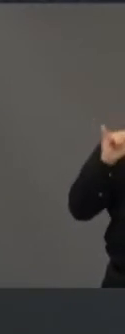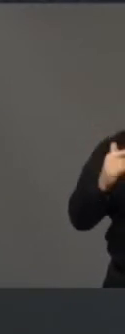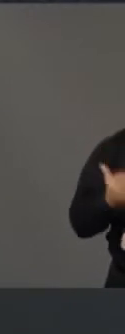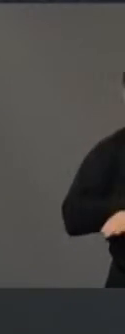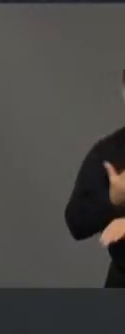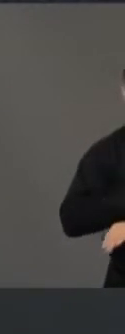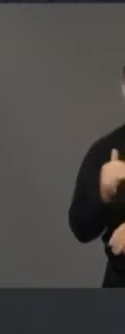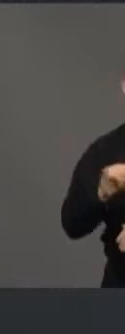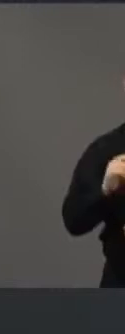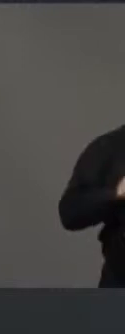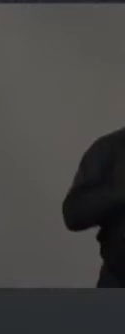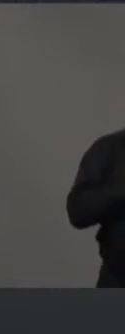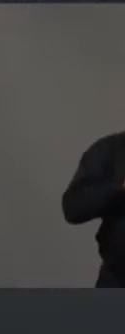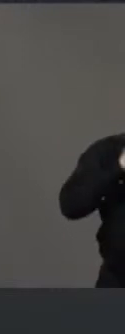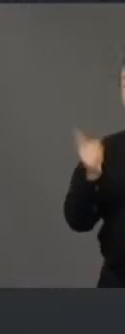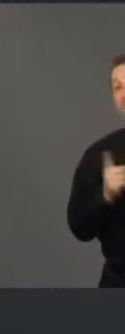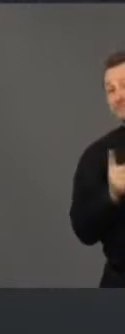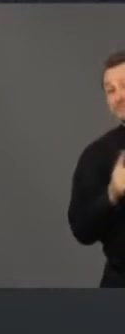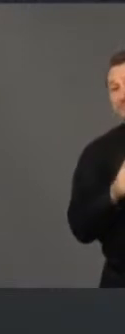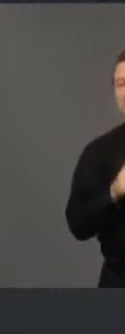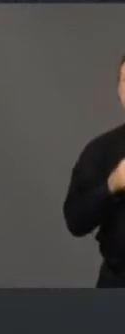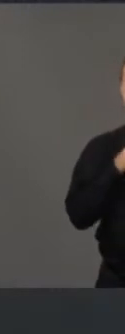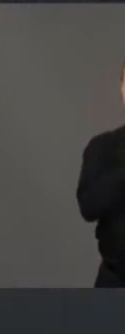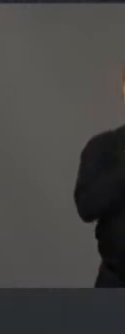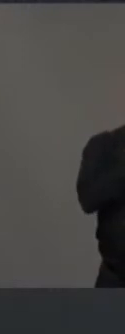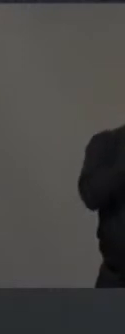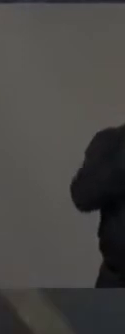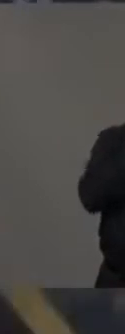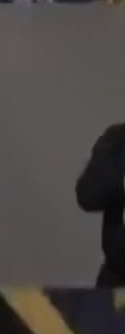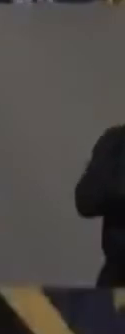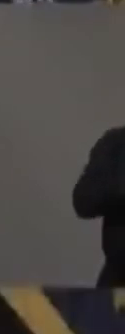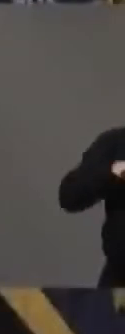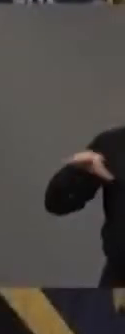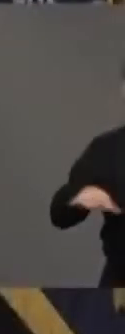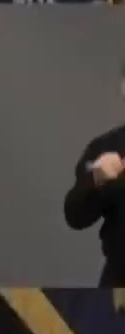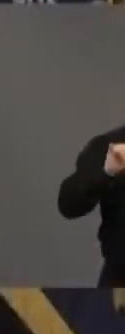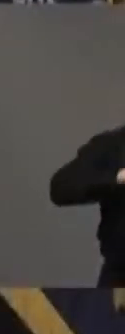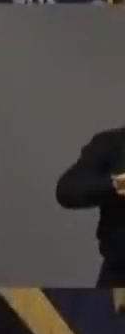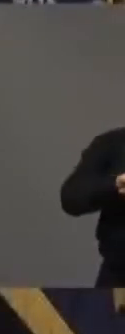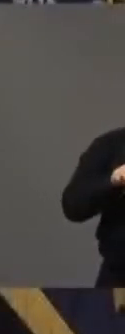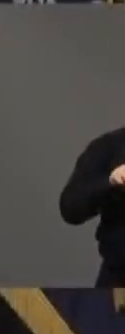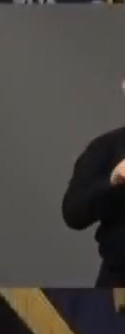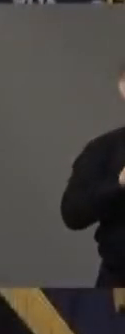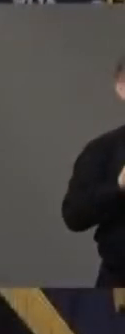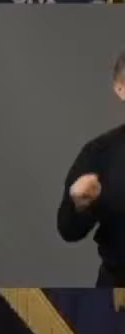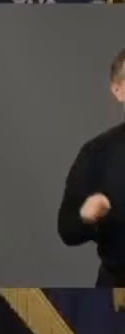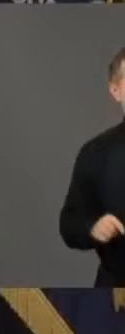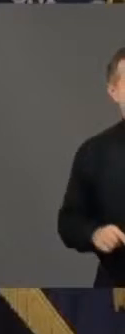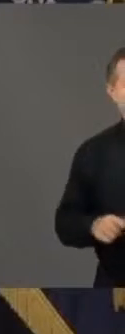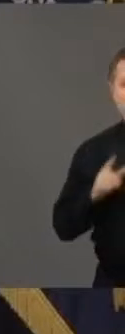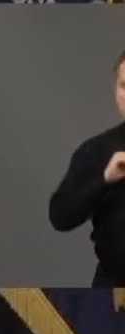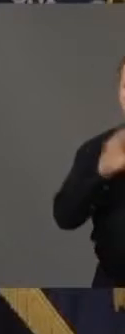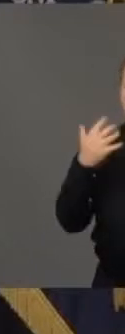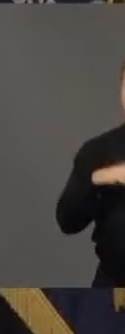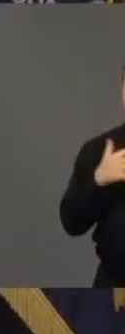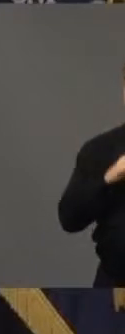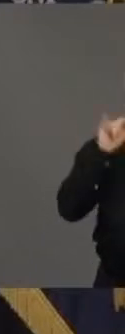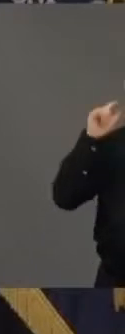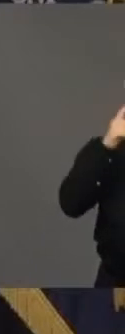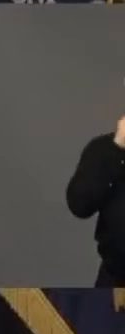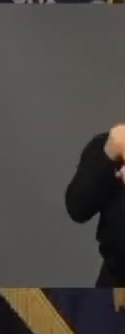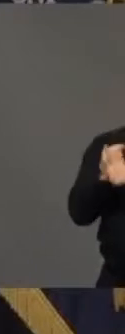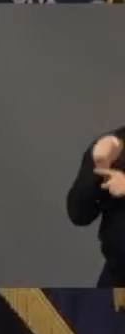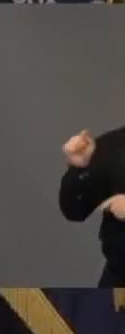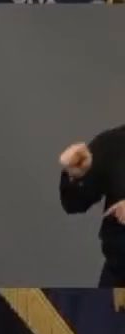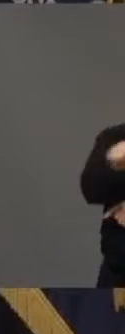enough, he had to deal with something called COVID, which obviously impacted the airports, and we are so lucky